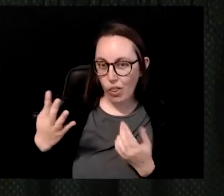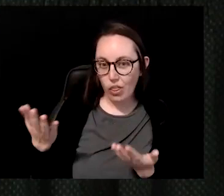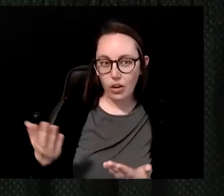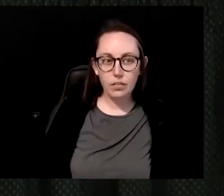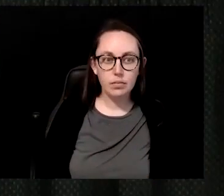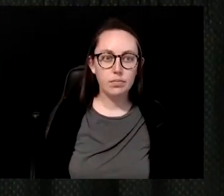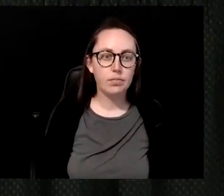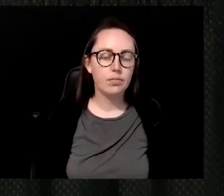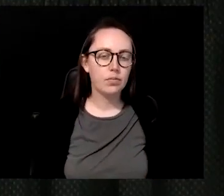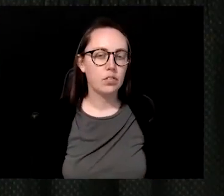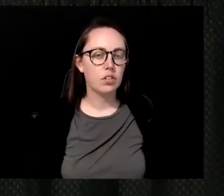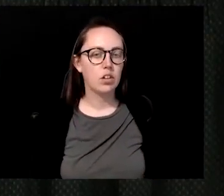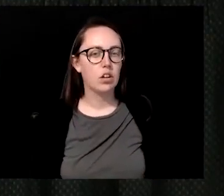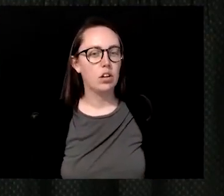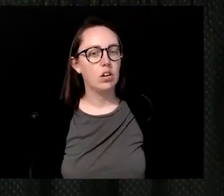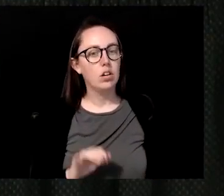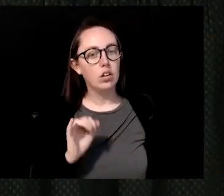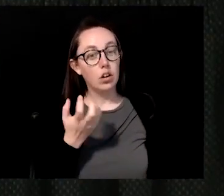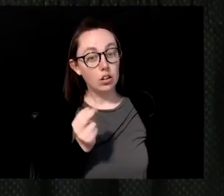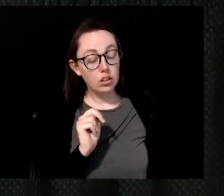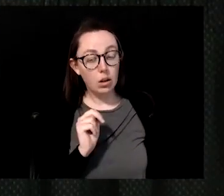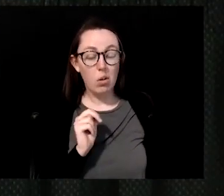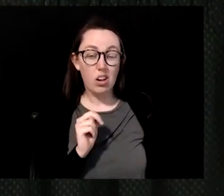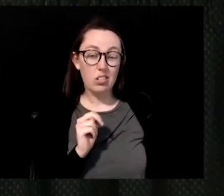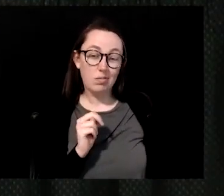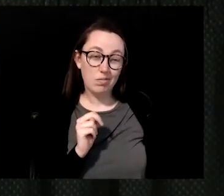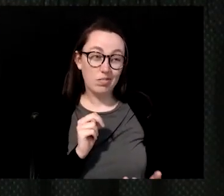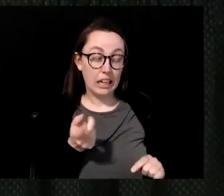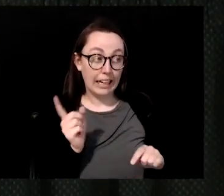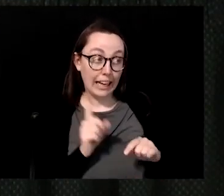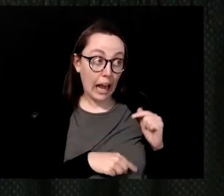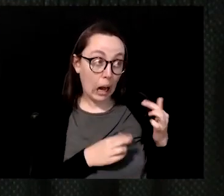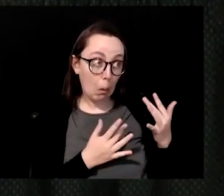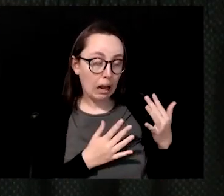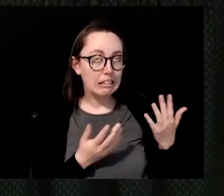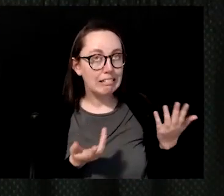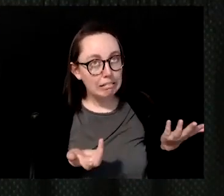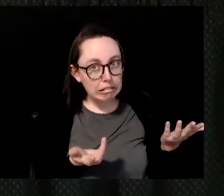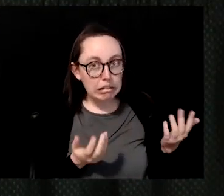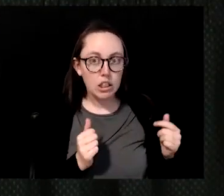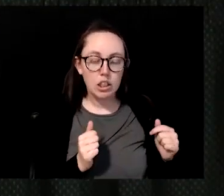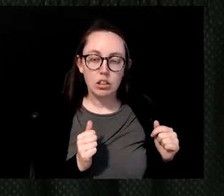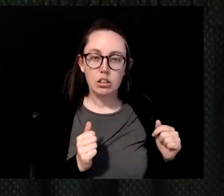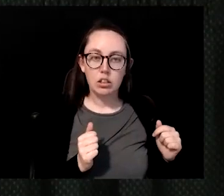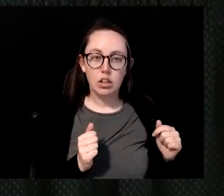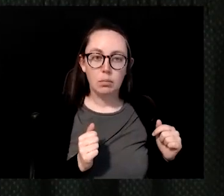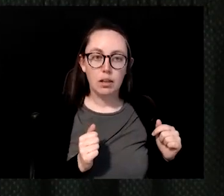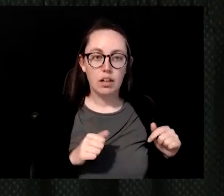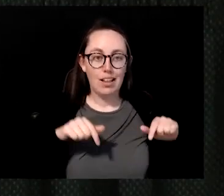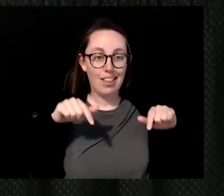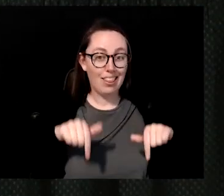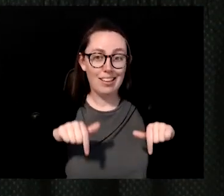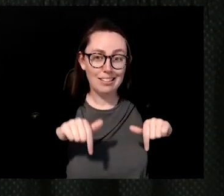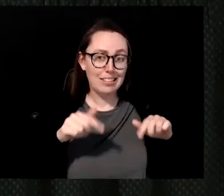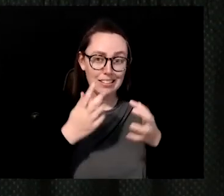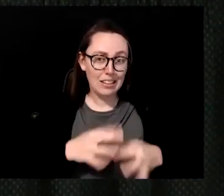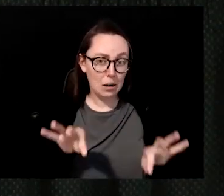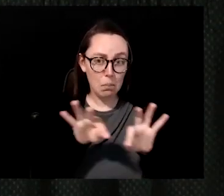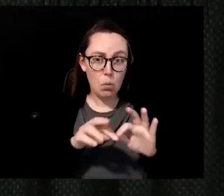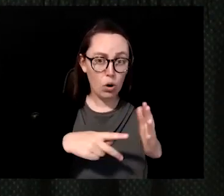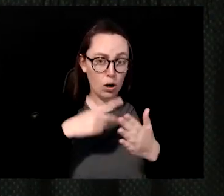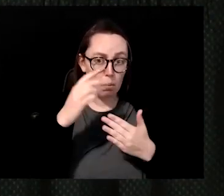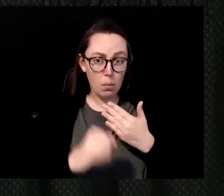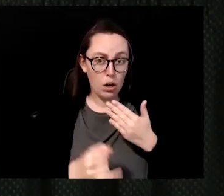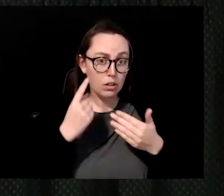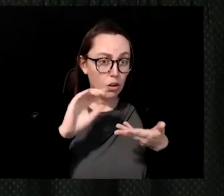what they can't wait um I don't know I mean this is an important project for the town and we felt like